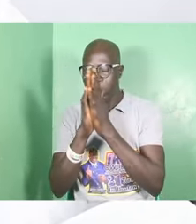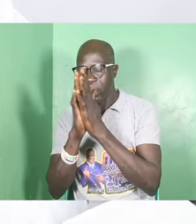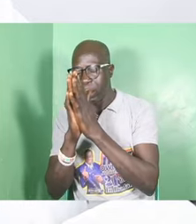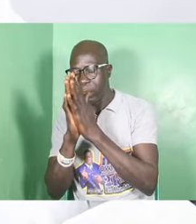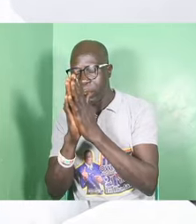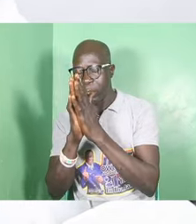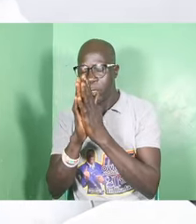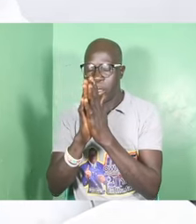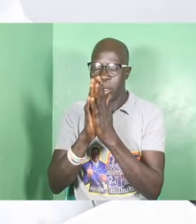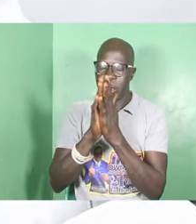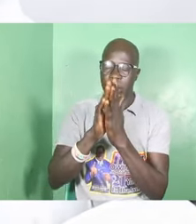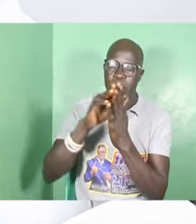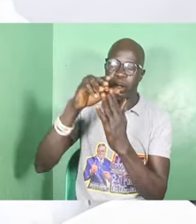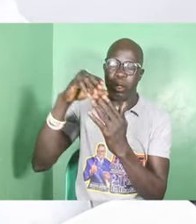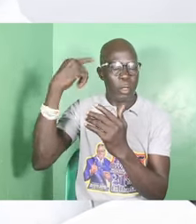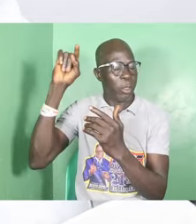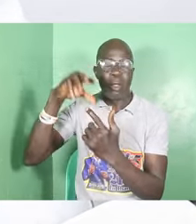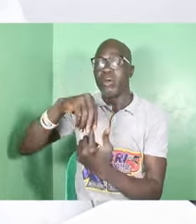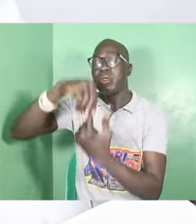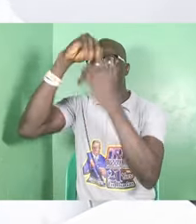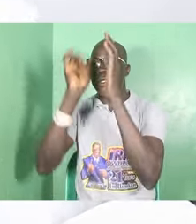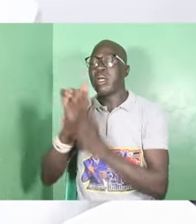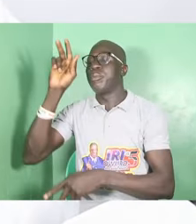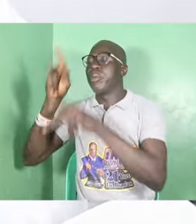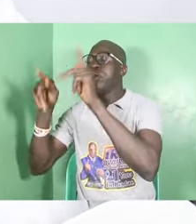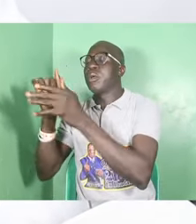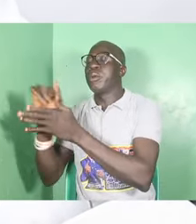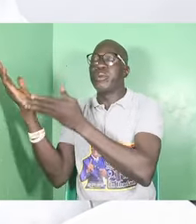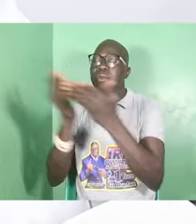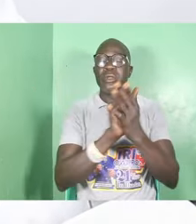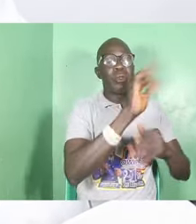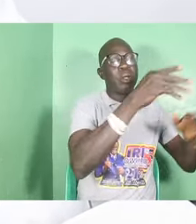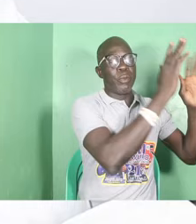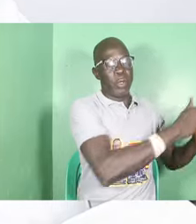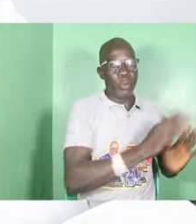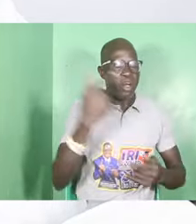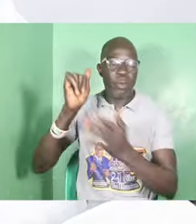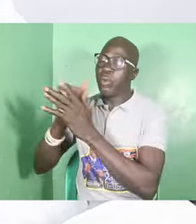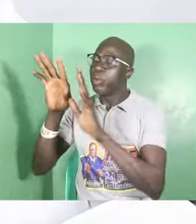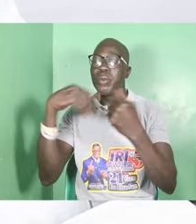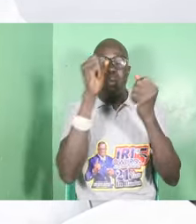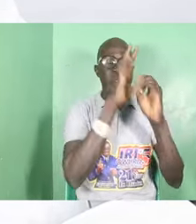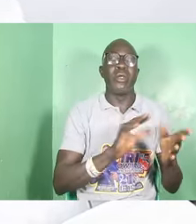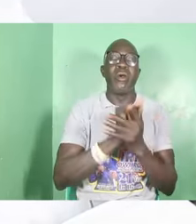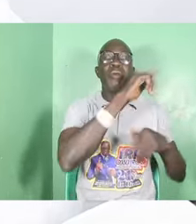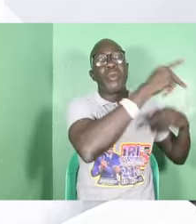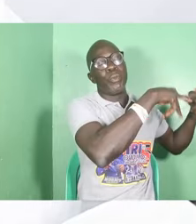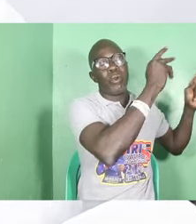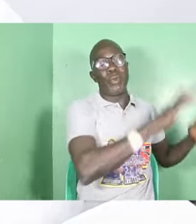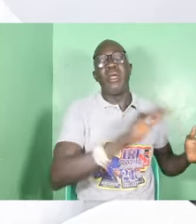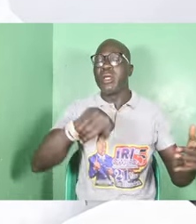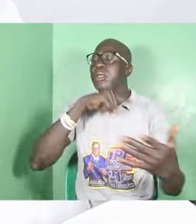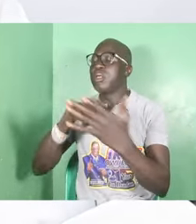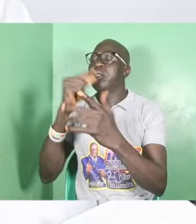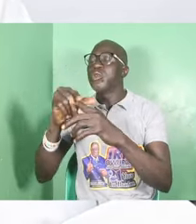awon eniyan to ba gbori sile fun isure woli the special people that get ready prepared to receive the blessing of the oro yi jada tenu